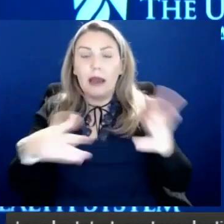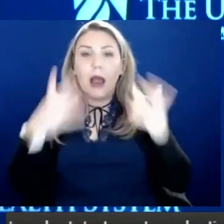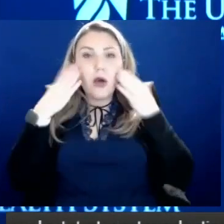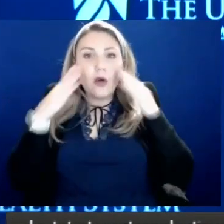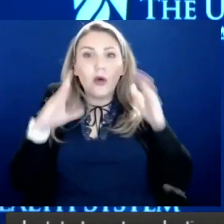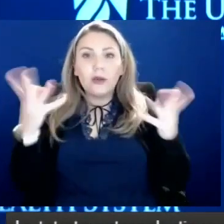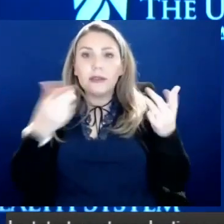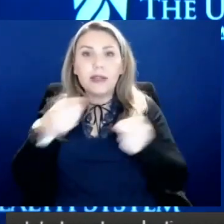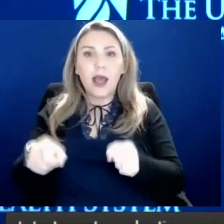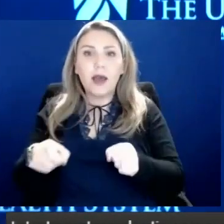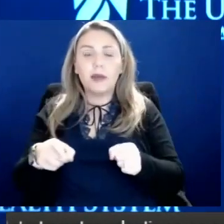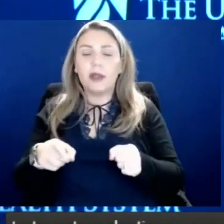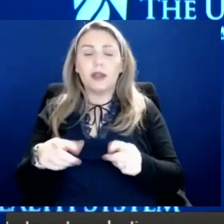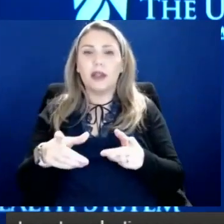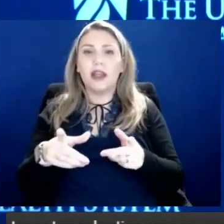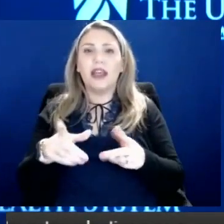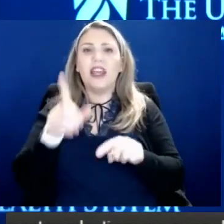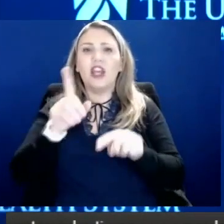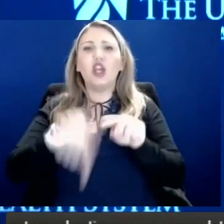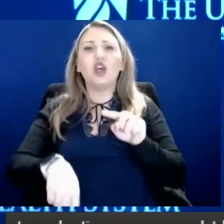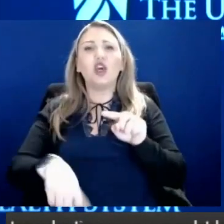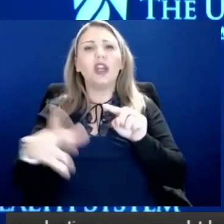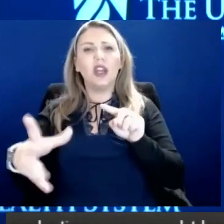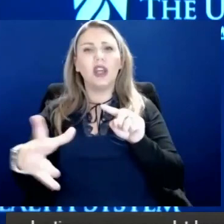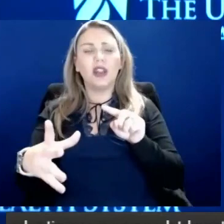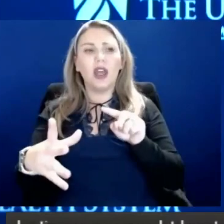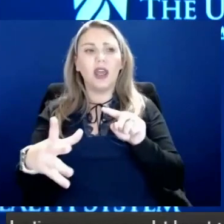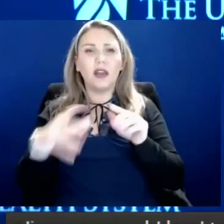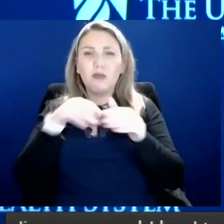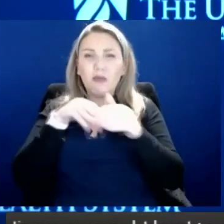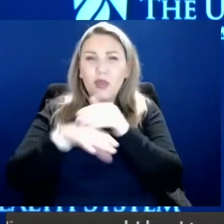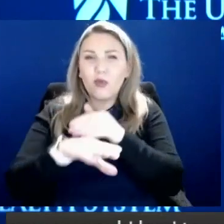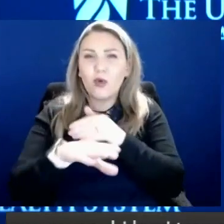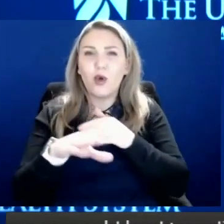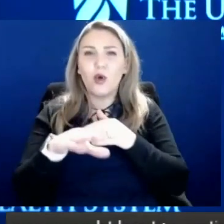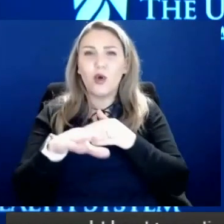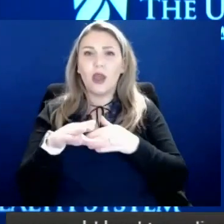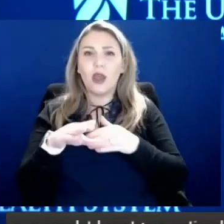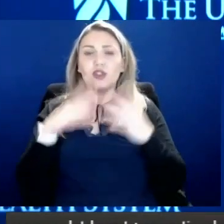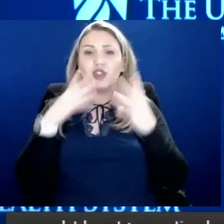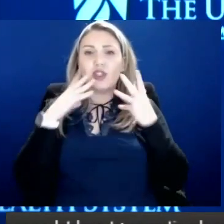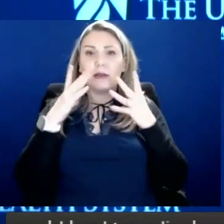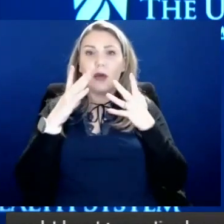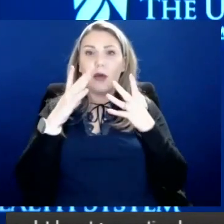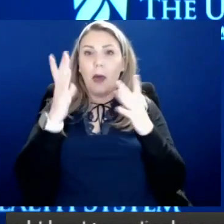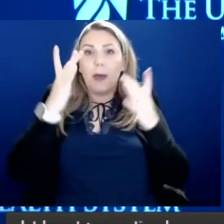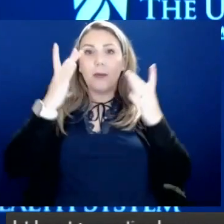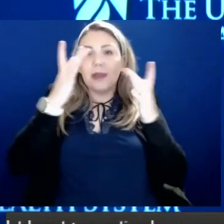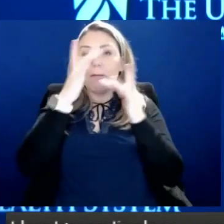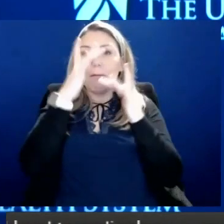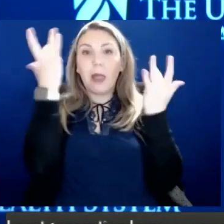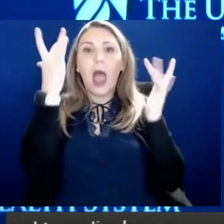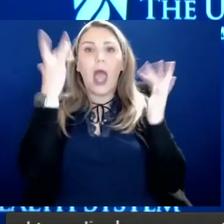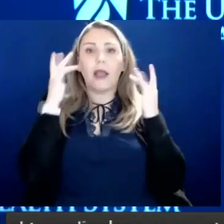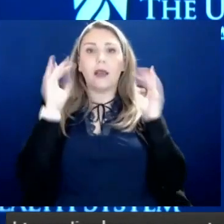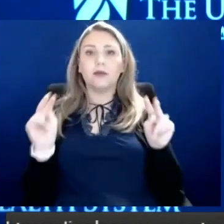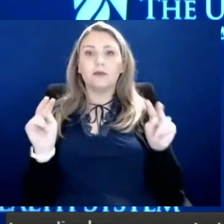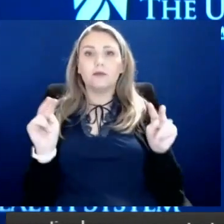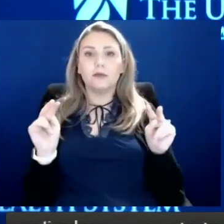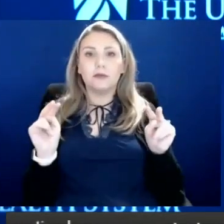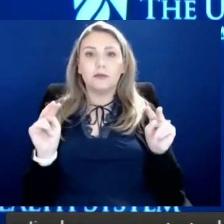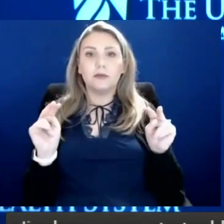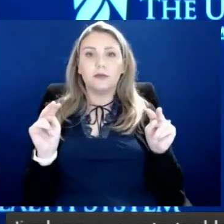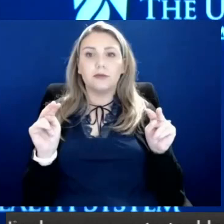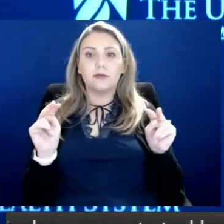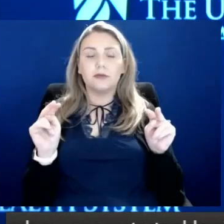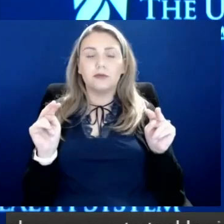me, if that makes sense. He felt like the lights were on, but nobody was home. Yeah. And, he came down, and like I was standing in front of